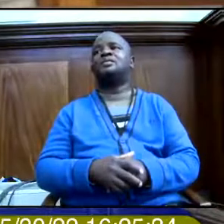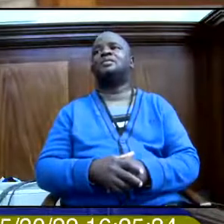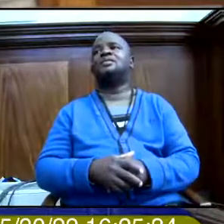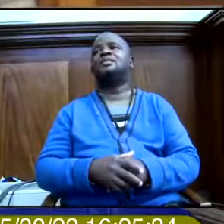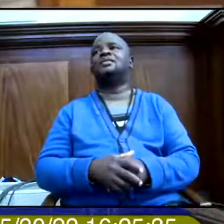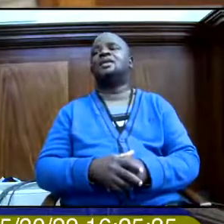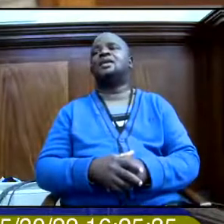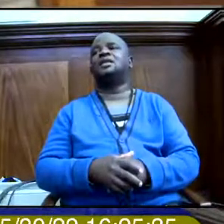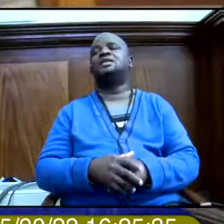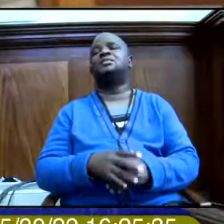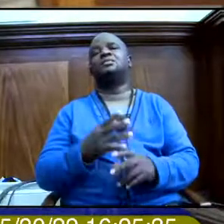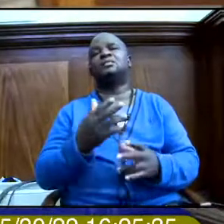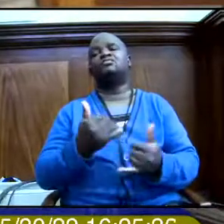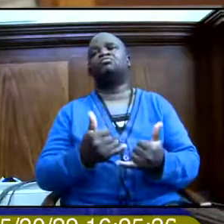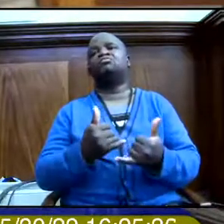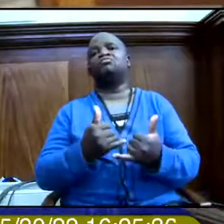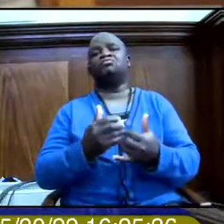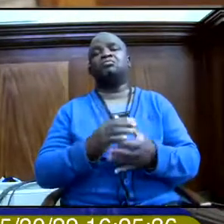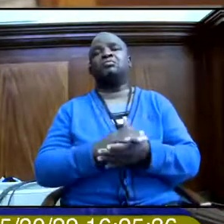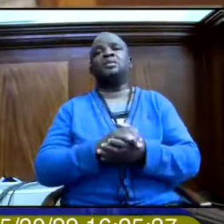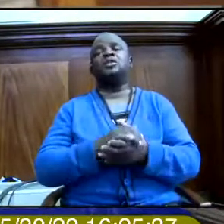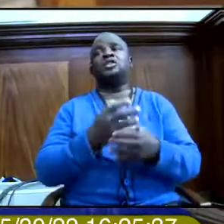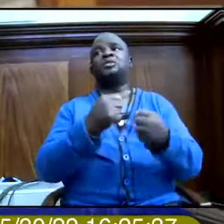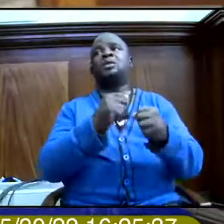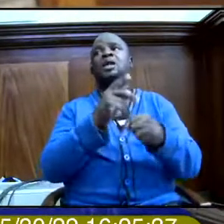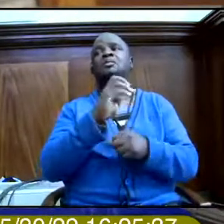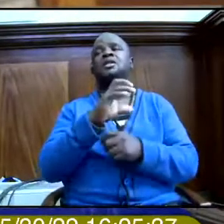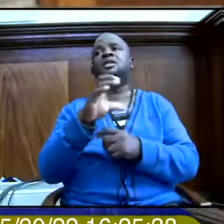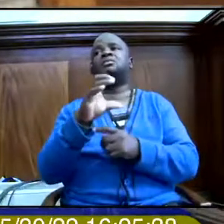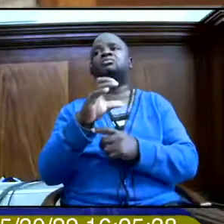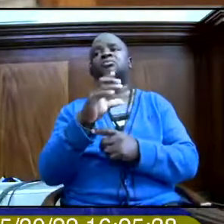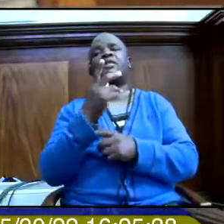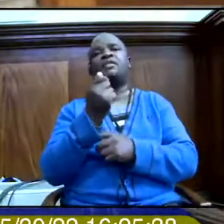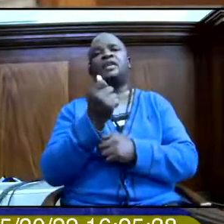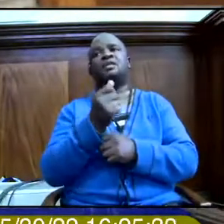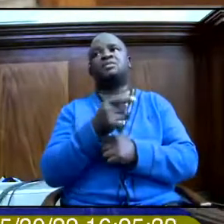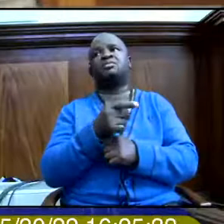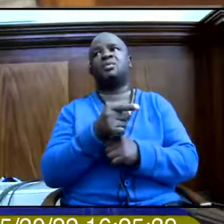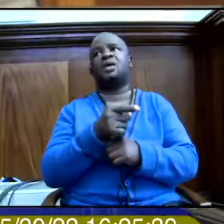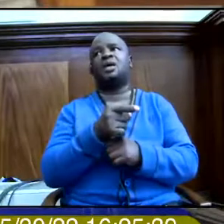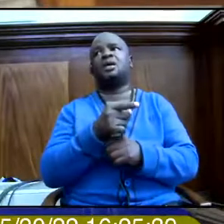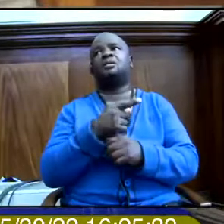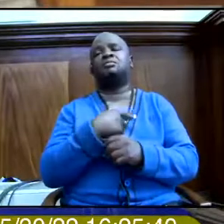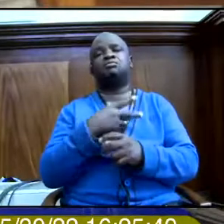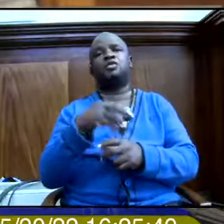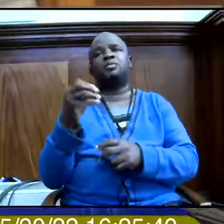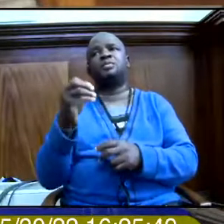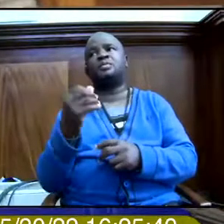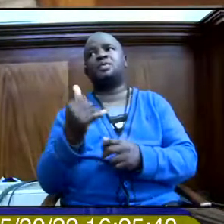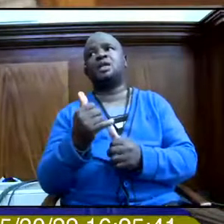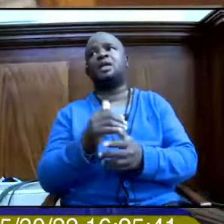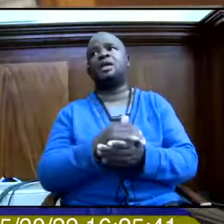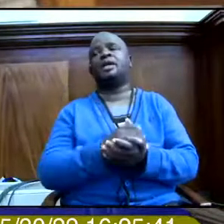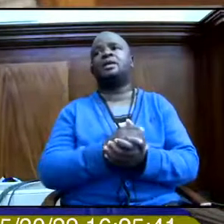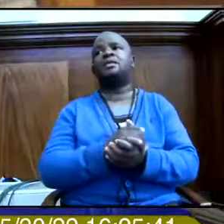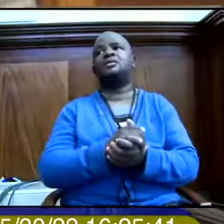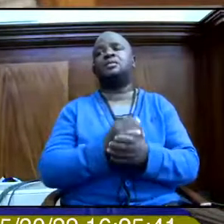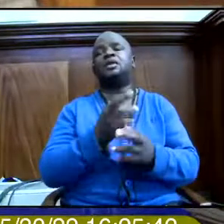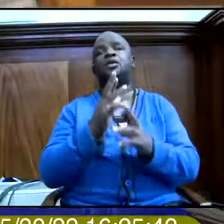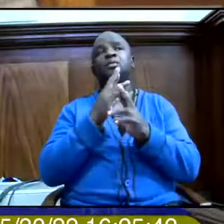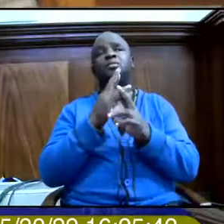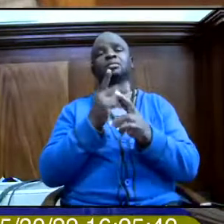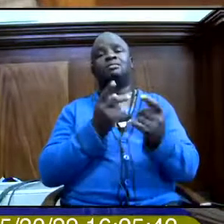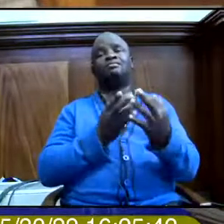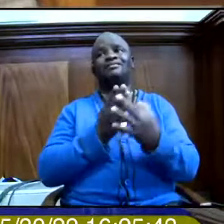it's a pretty cheap person that the embassy of finance is no longer with us here but i hope